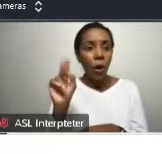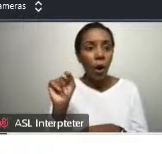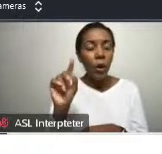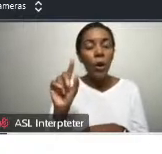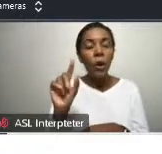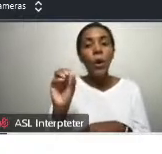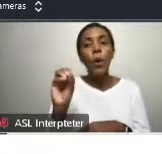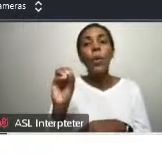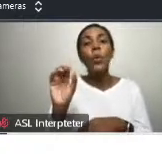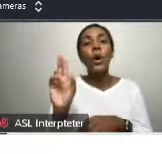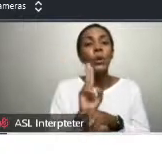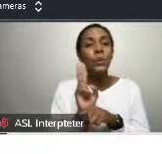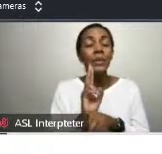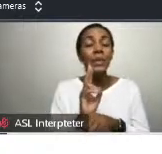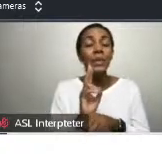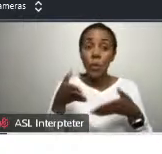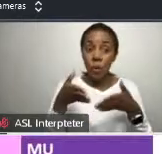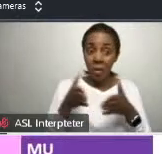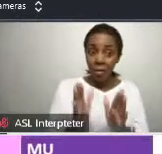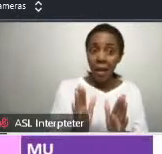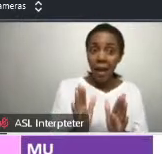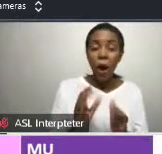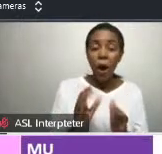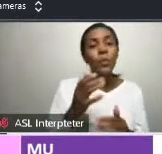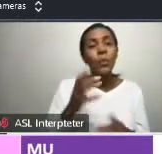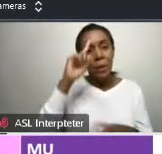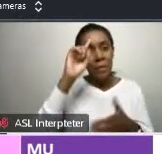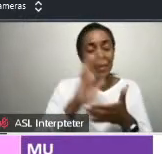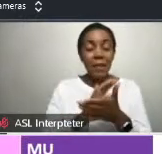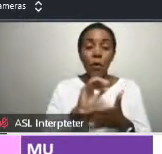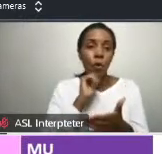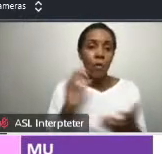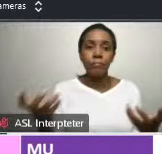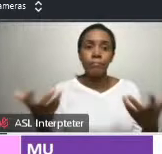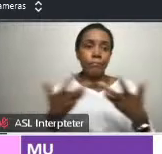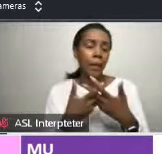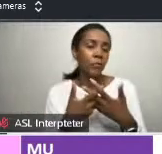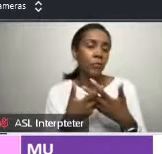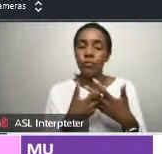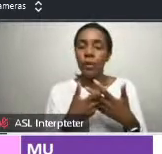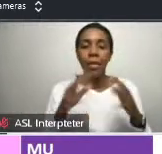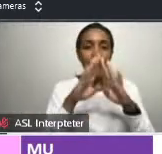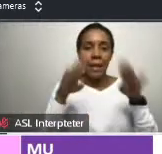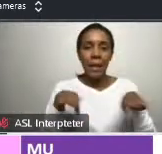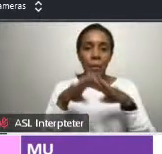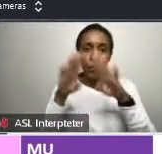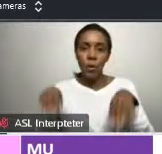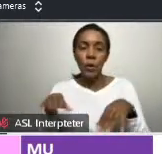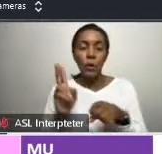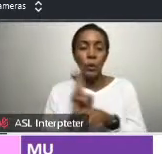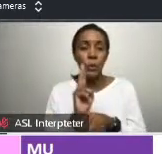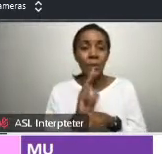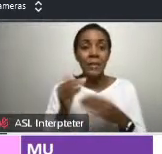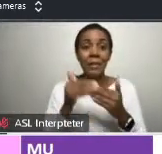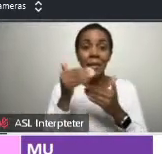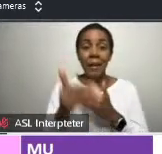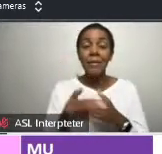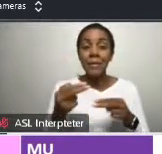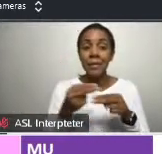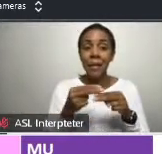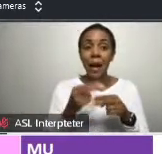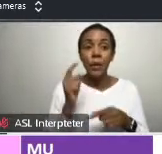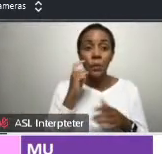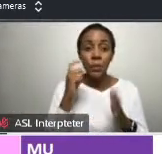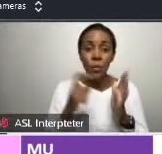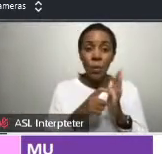CMU3 districts, we believe are inconsistent with these neighborhood-oriented uses. So on the next slide, you see